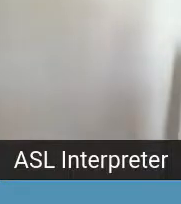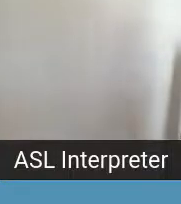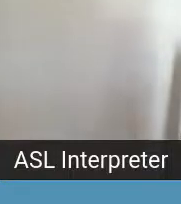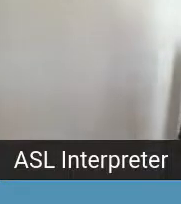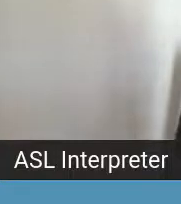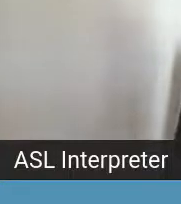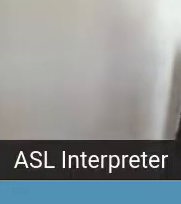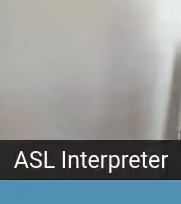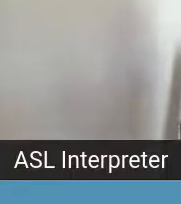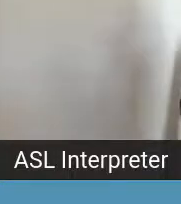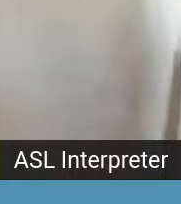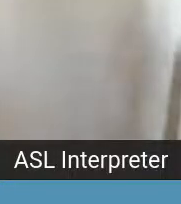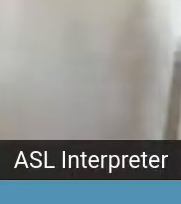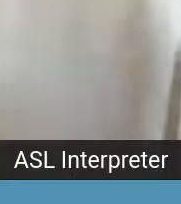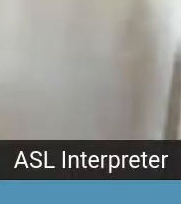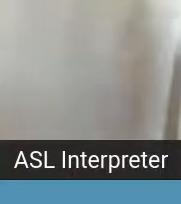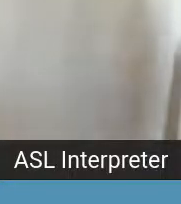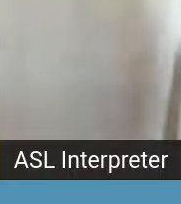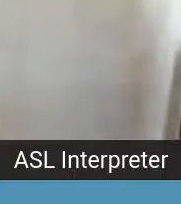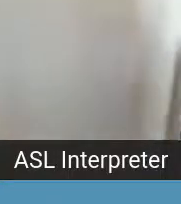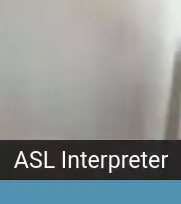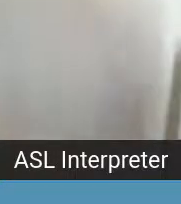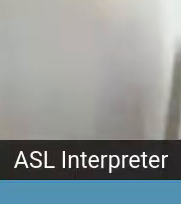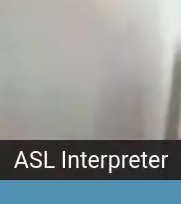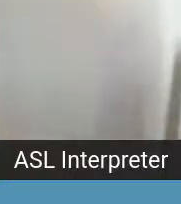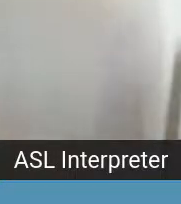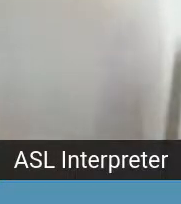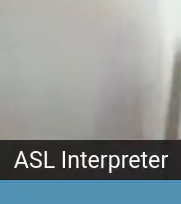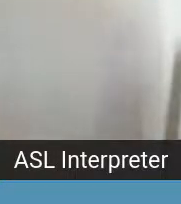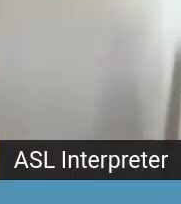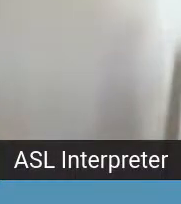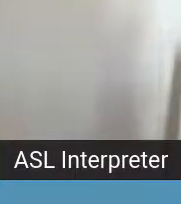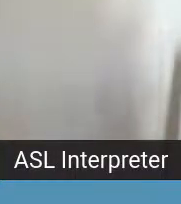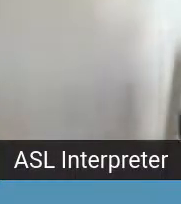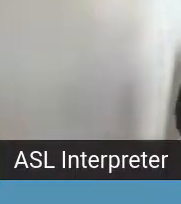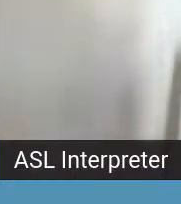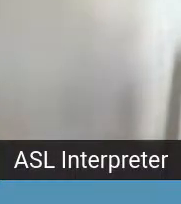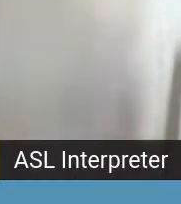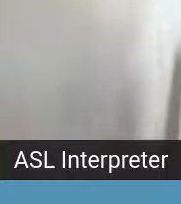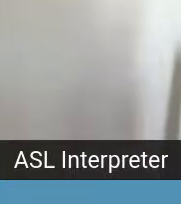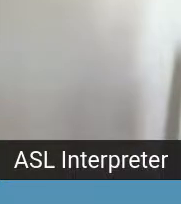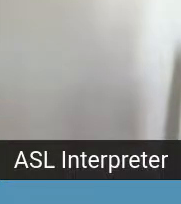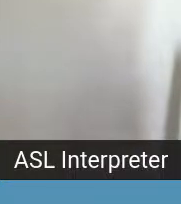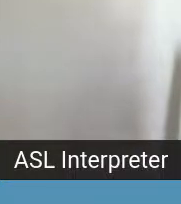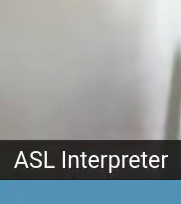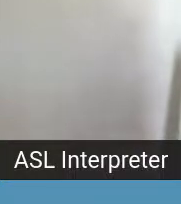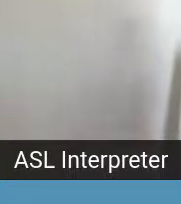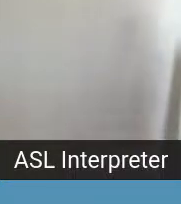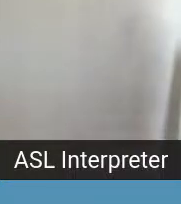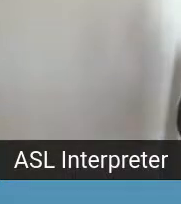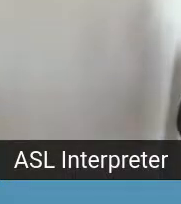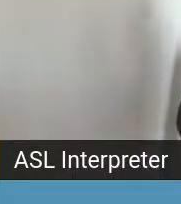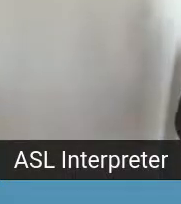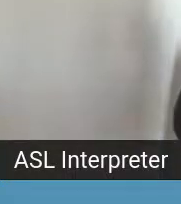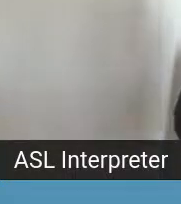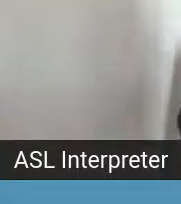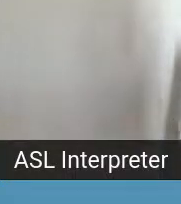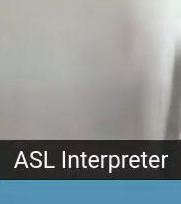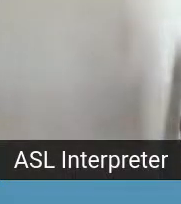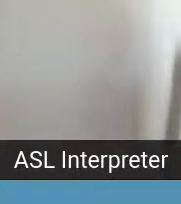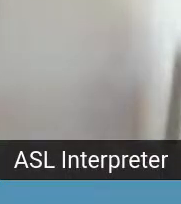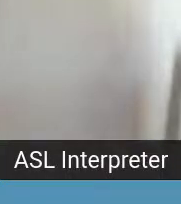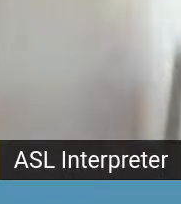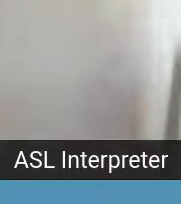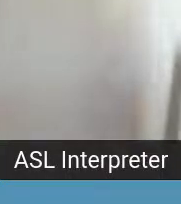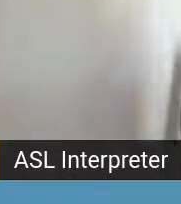ticket. Right now with COVID, we had timed entry and you had to buy a ticket in advance. But that shows me that in the other things I'm doing, am